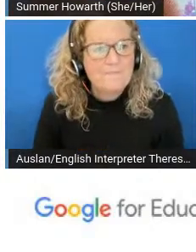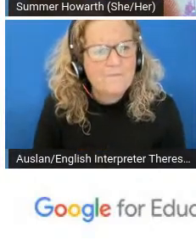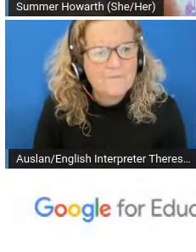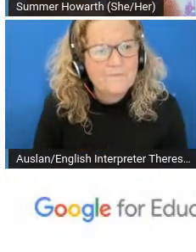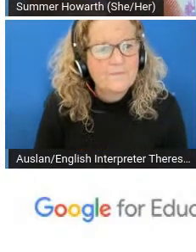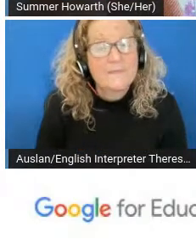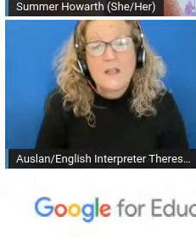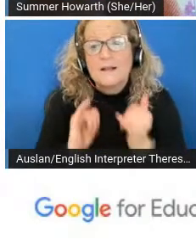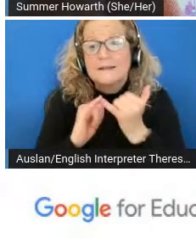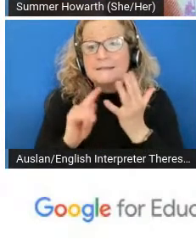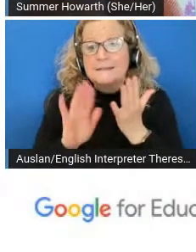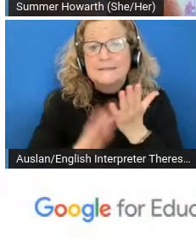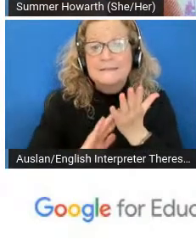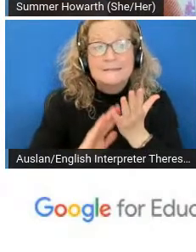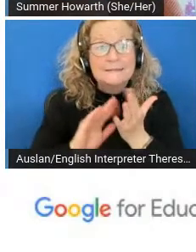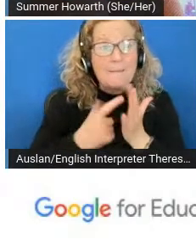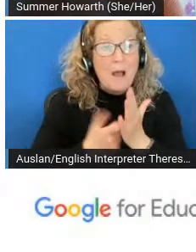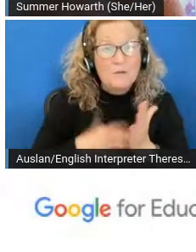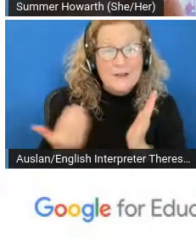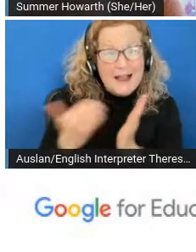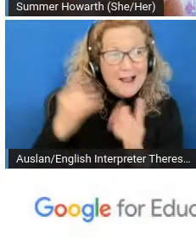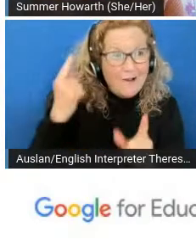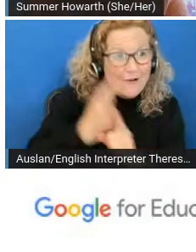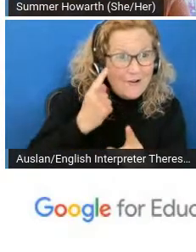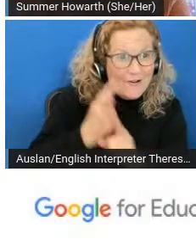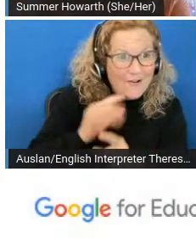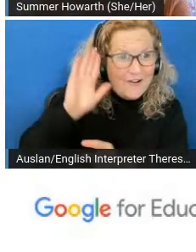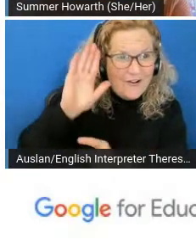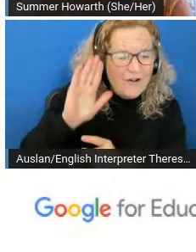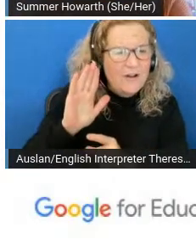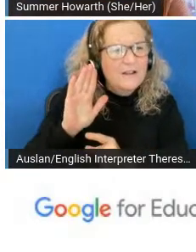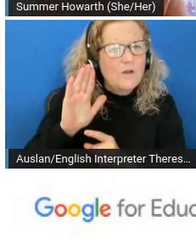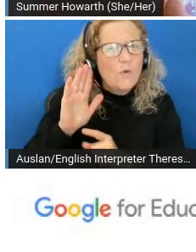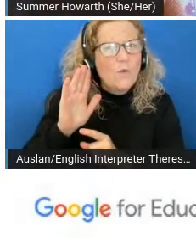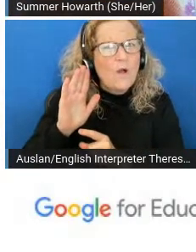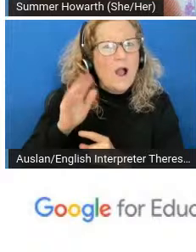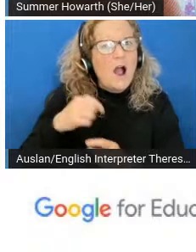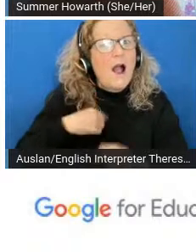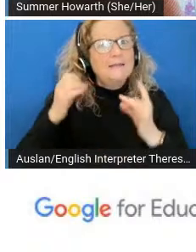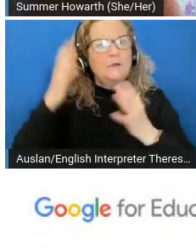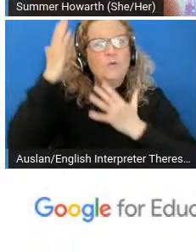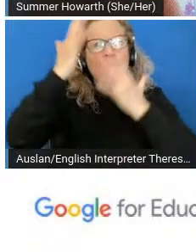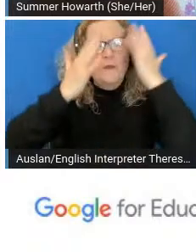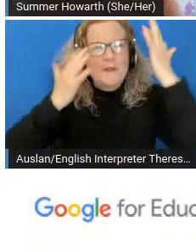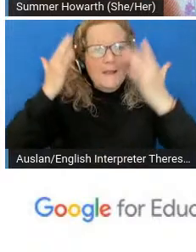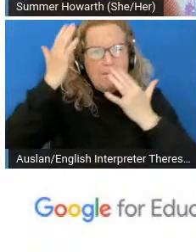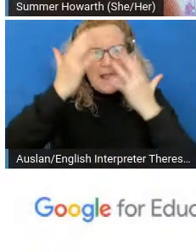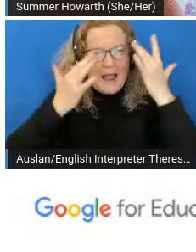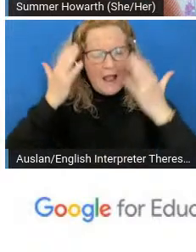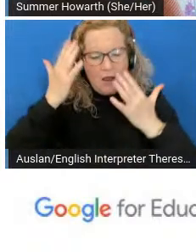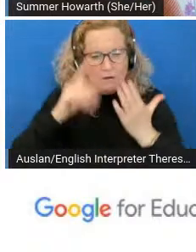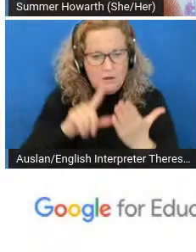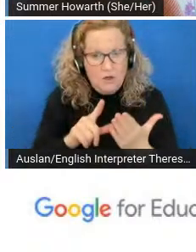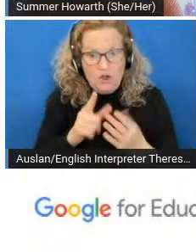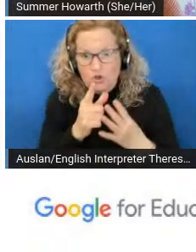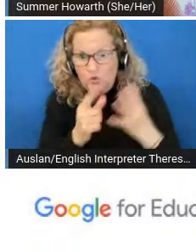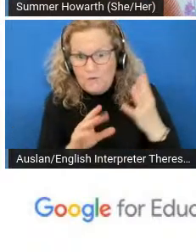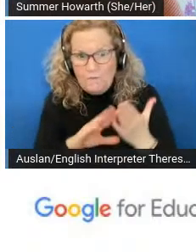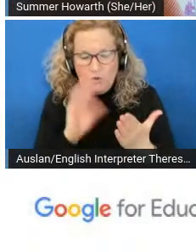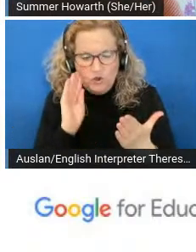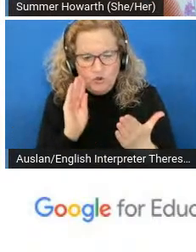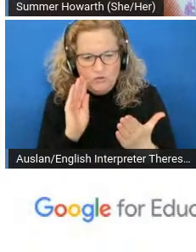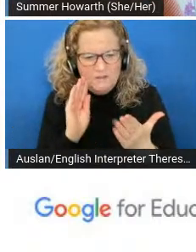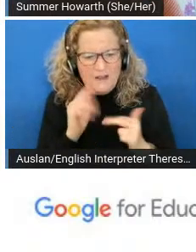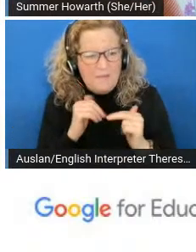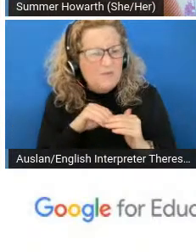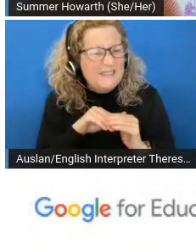well, Chris, that it just makes me think about some of the choice that we're talking about with students so built in there, but that idea of that they